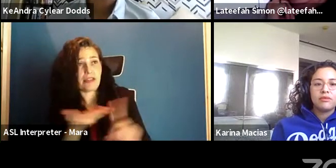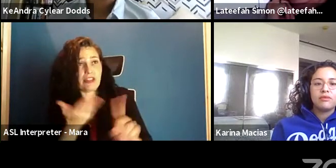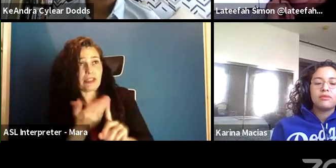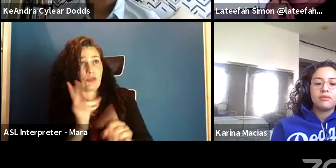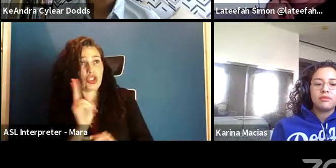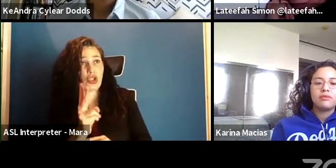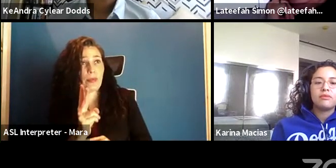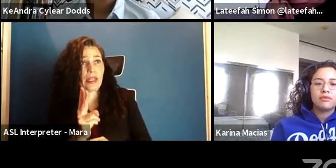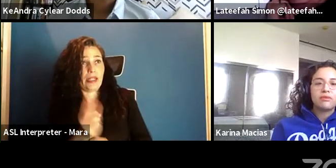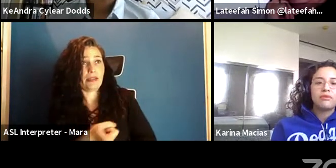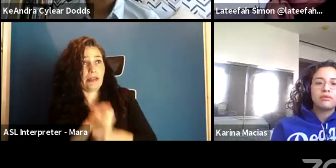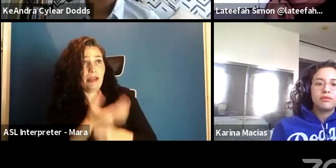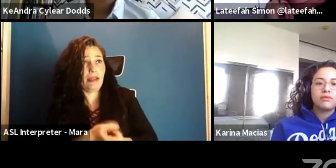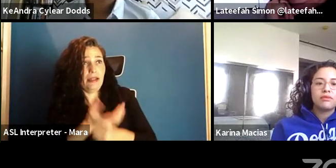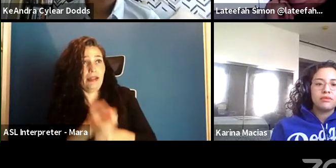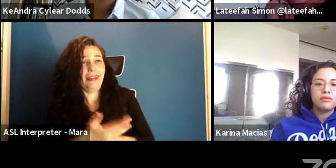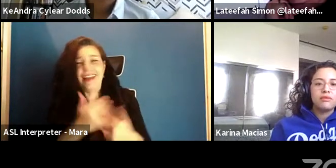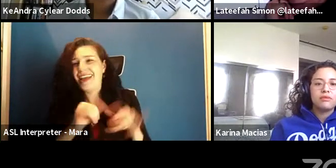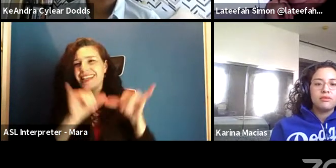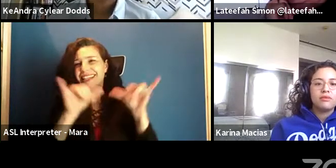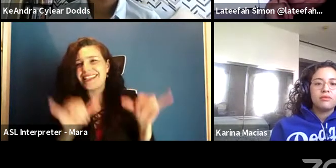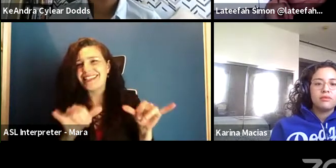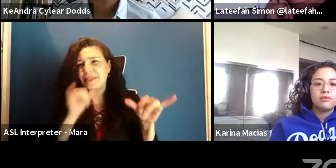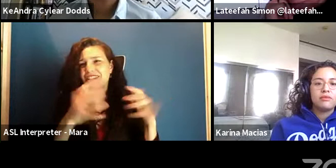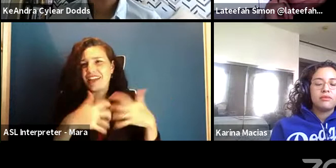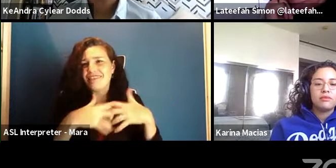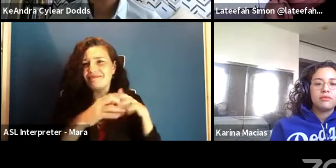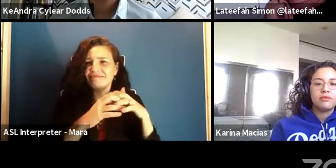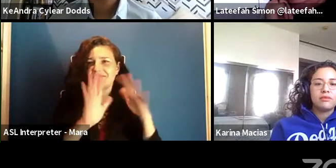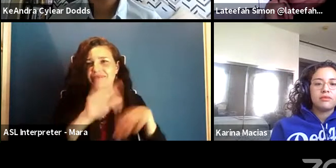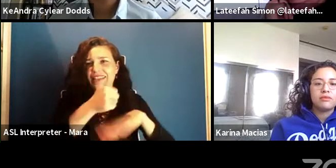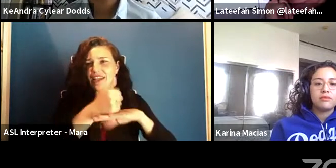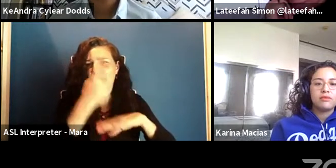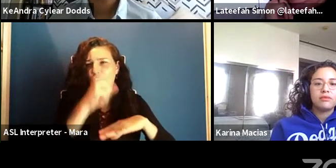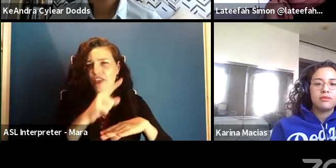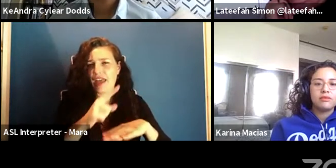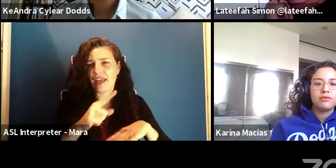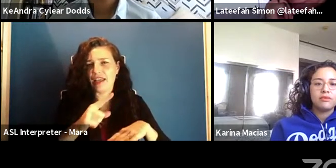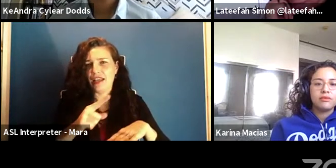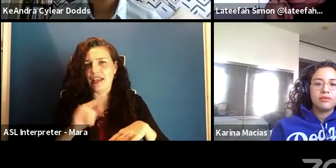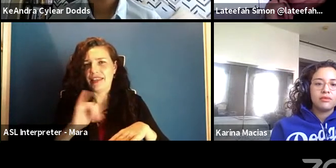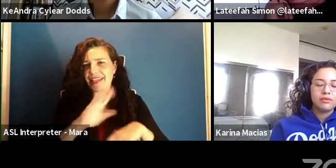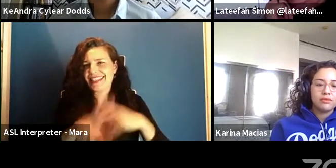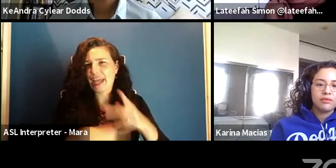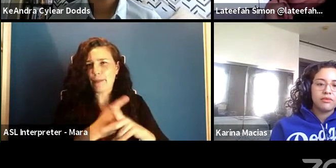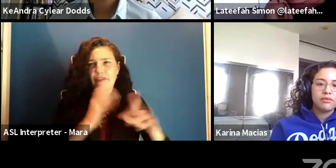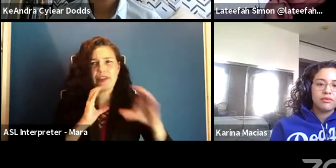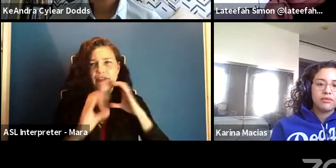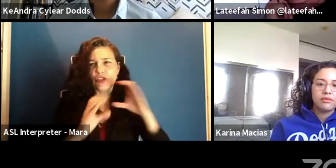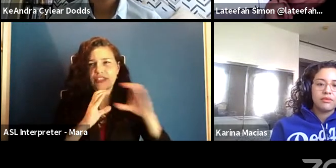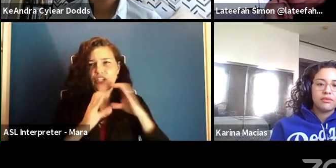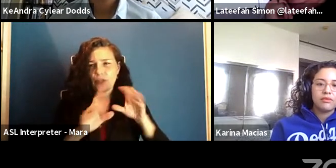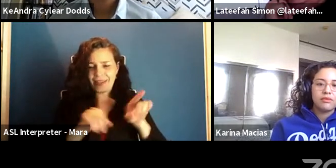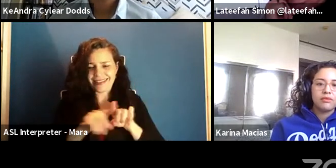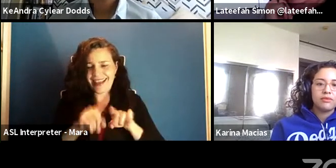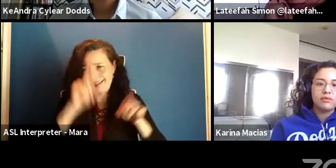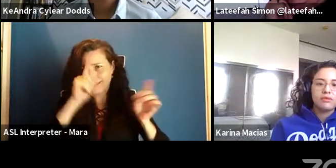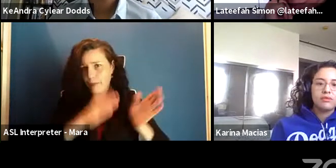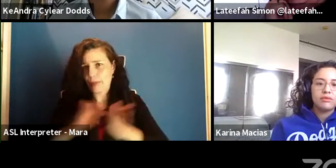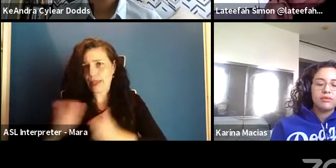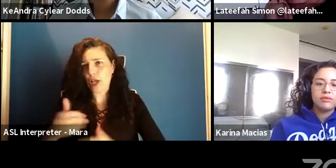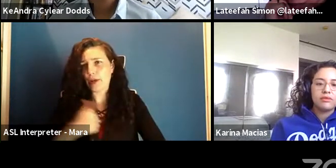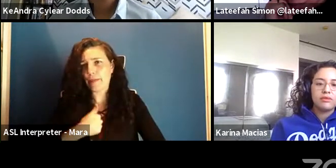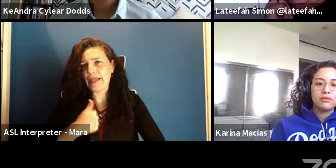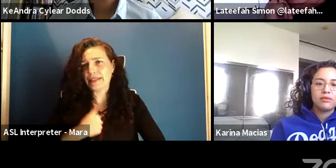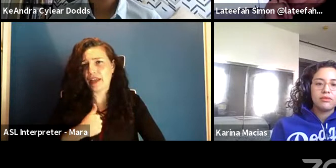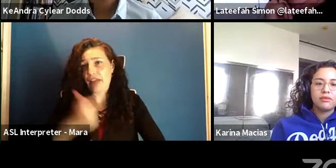us, and nor is it built for that type of dialogue. I think about being a planner and knowing that there's so many different